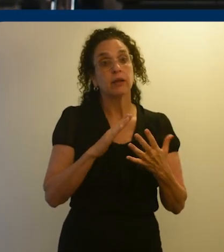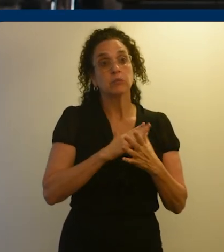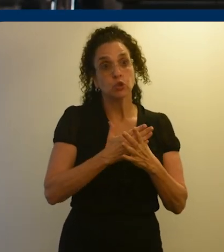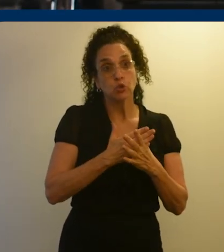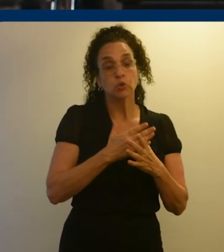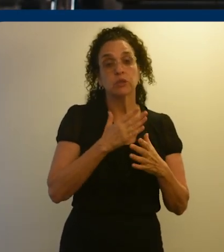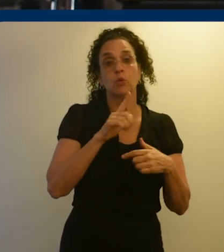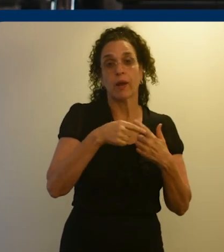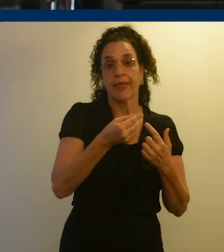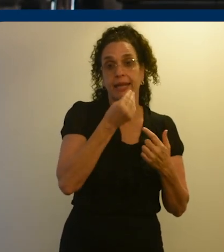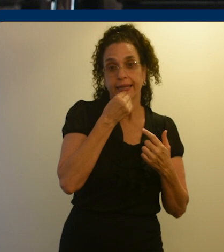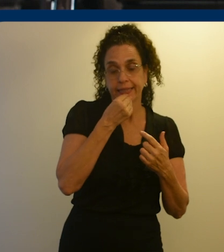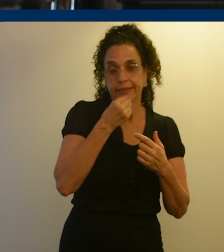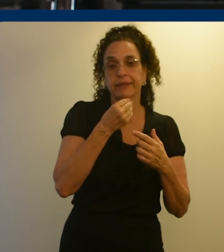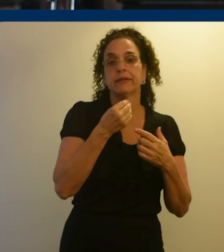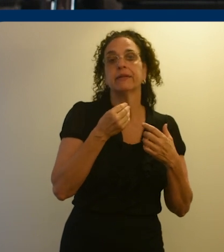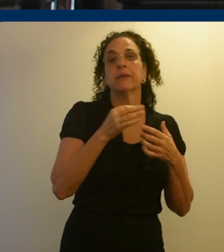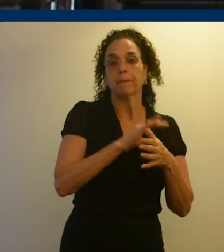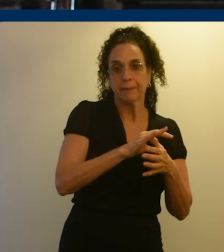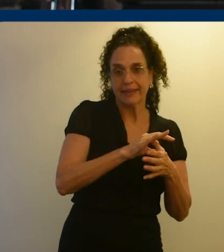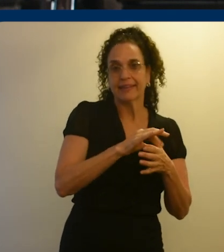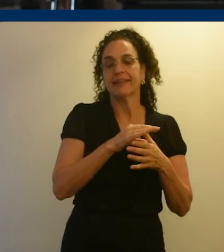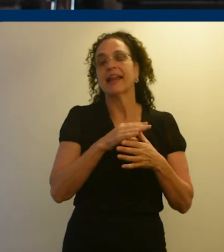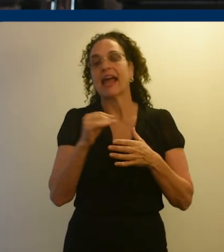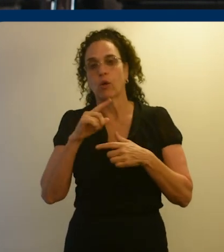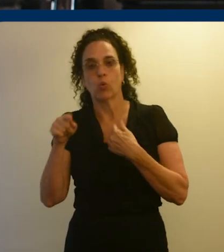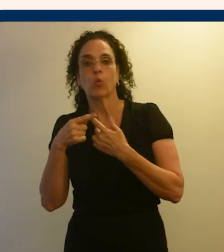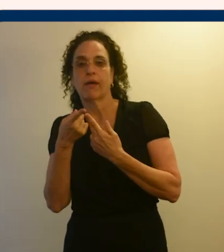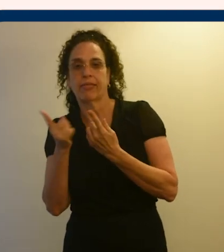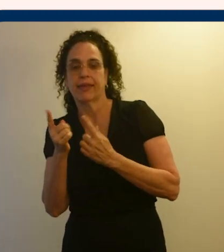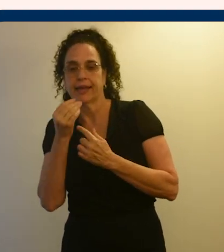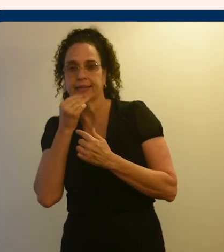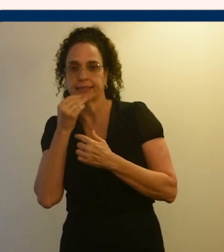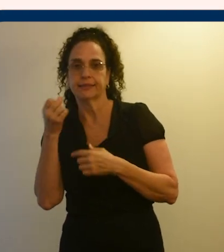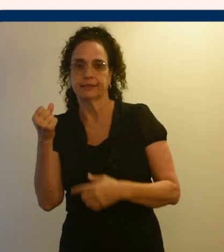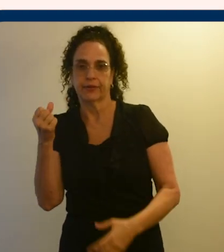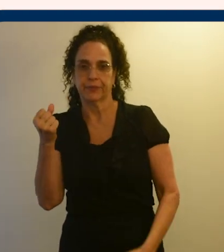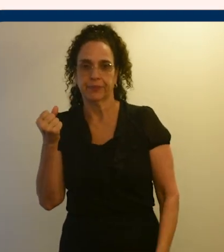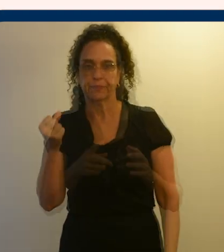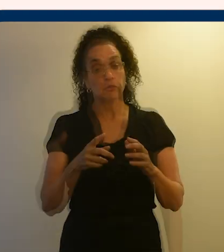custom to wait between eating meat and dairy.